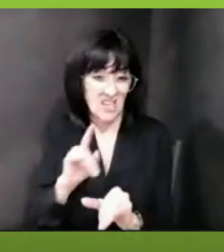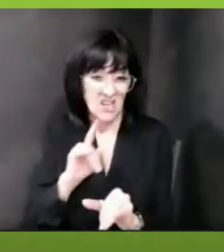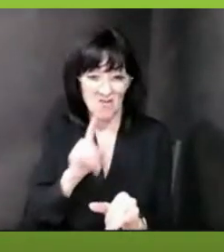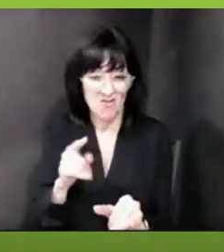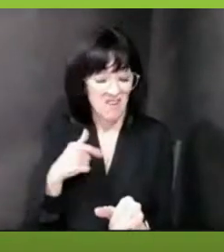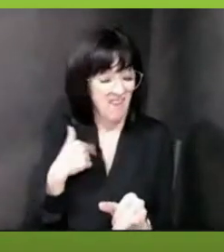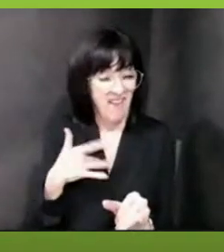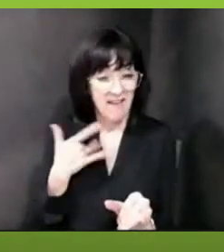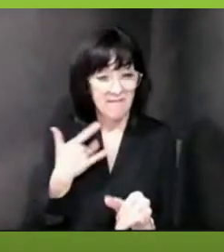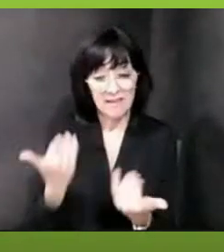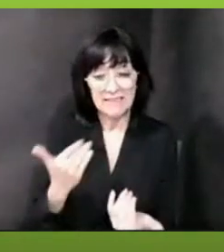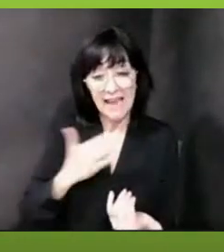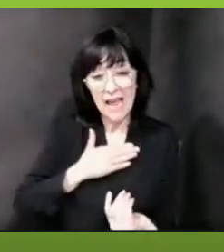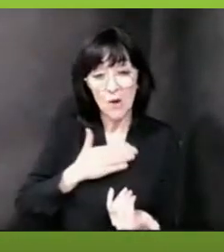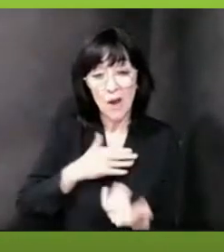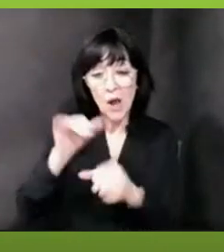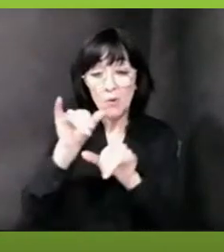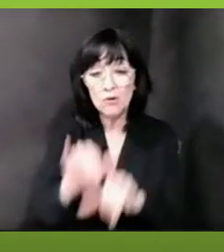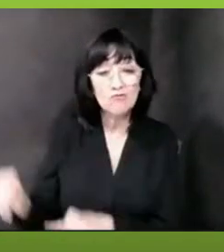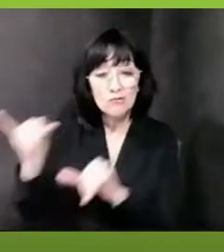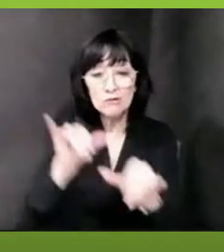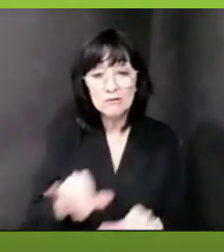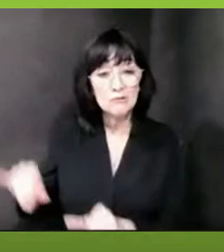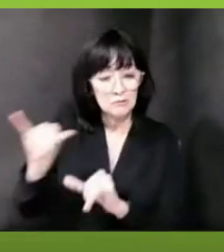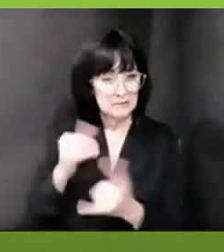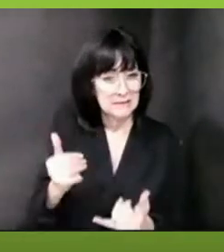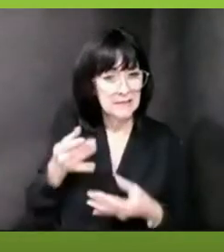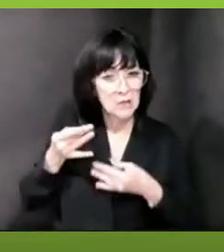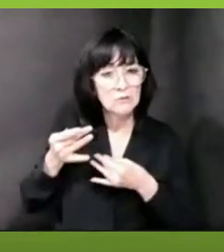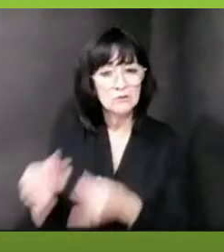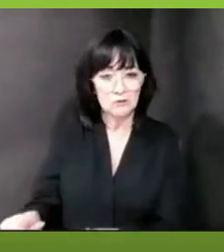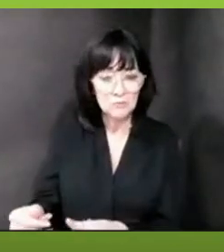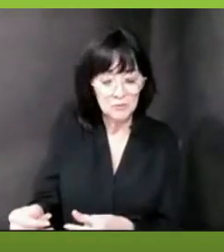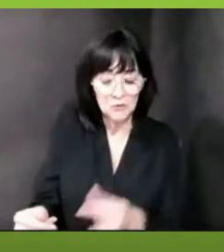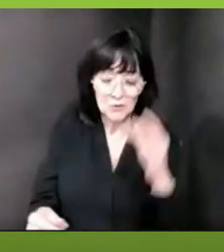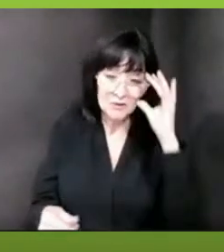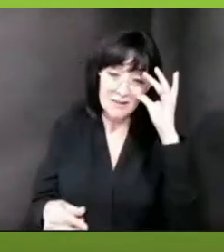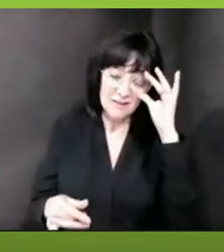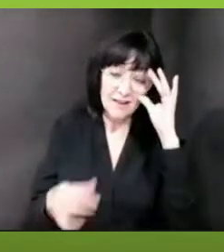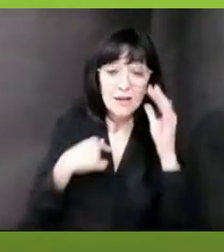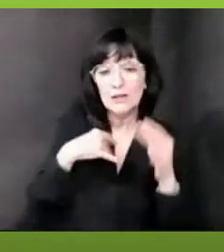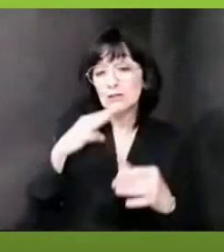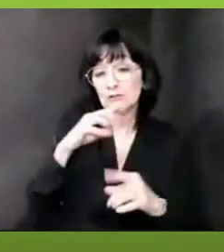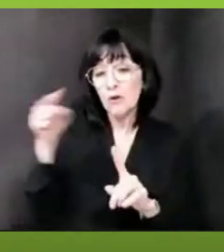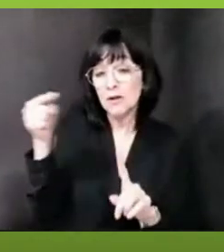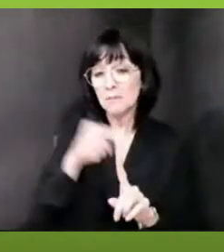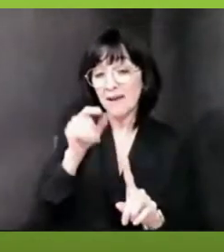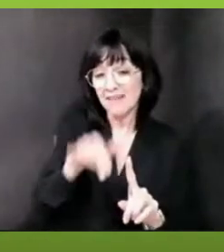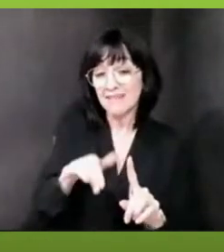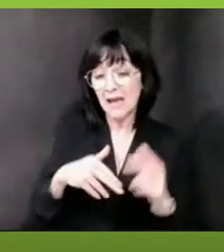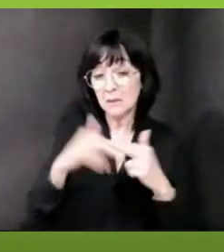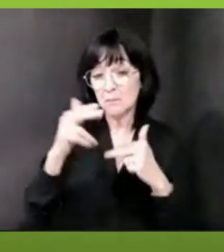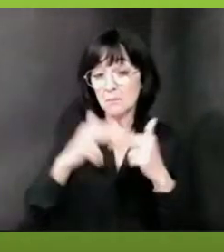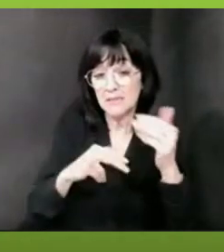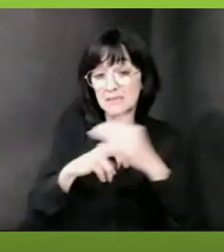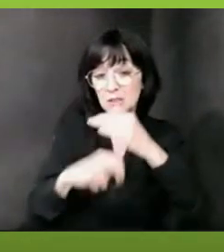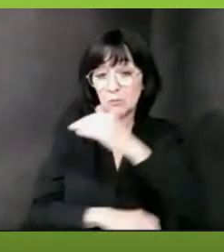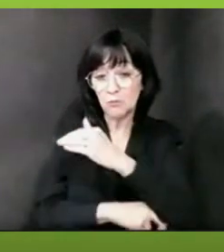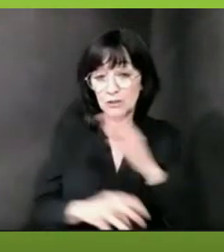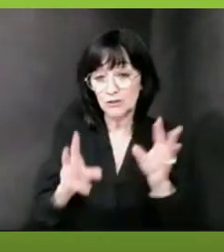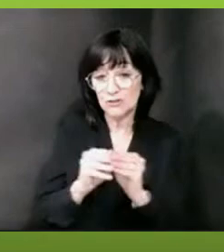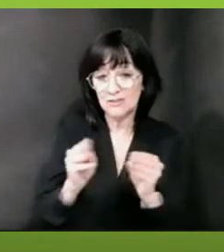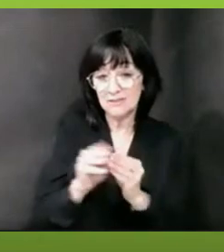smoothly. Speaking of the Building Bridges conference, though, I'm going to give a couple shout outs. Tomorrow, we actually have our mental health